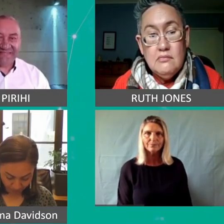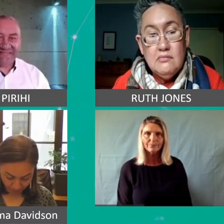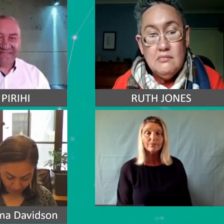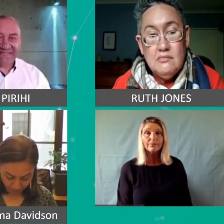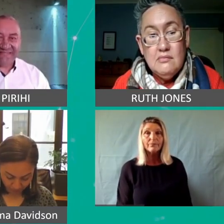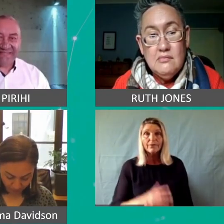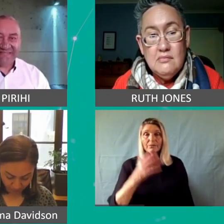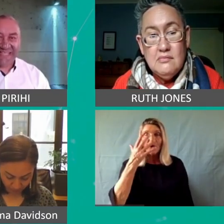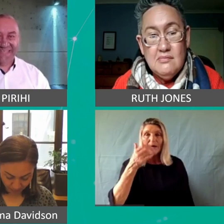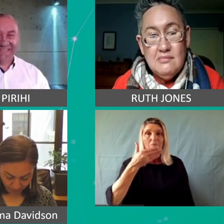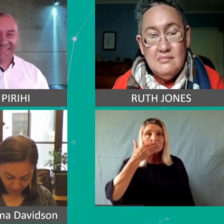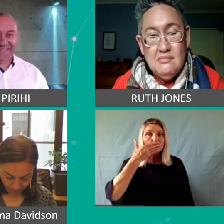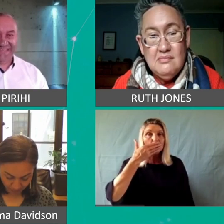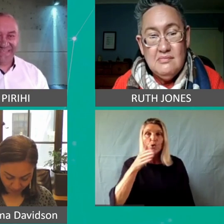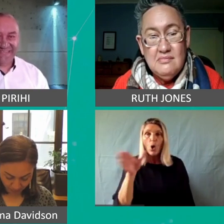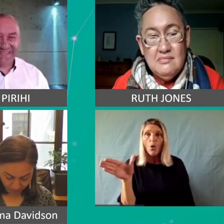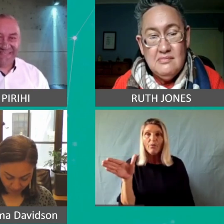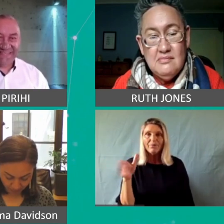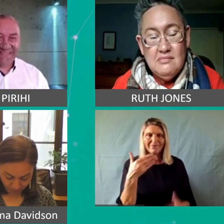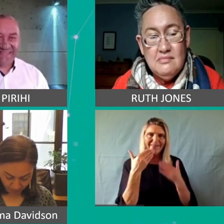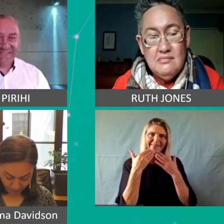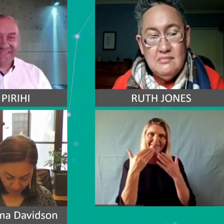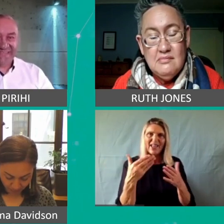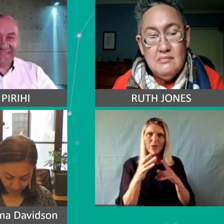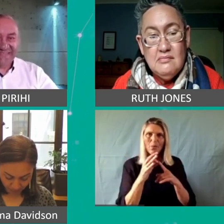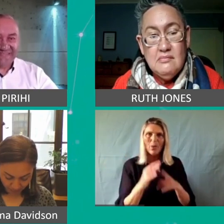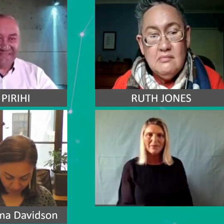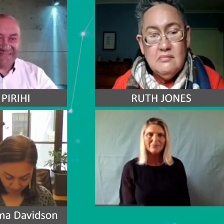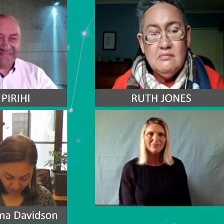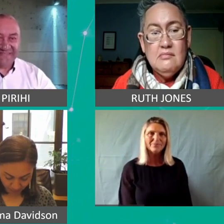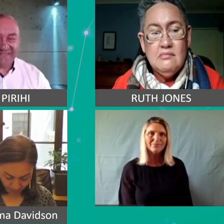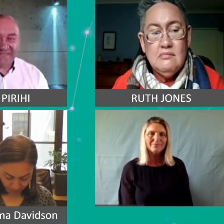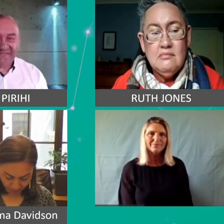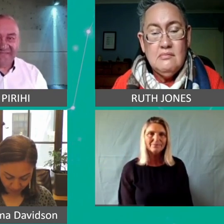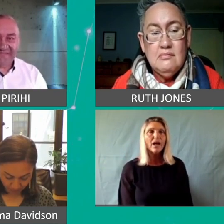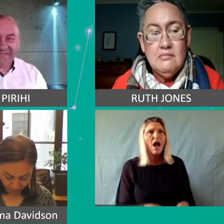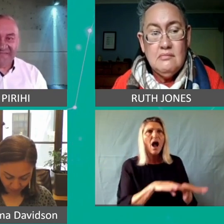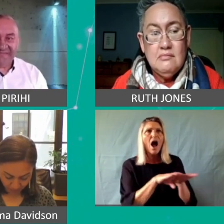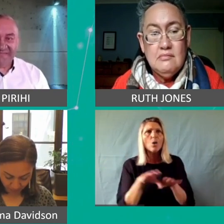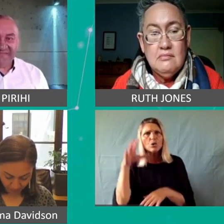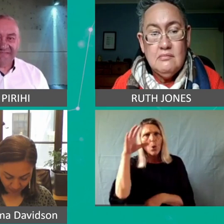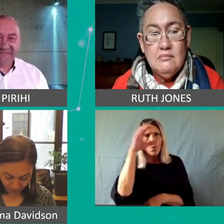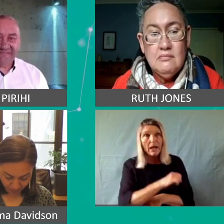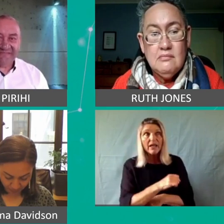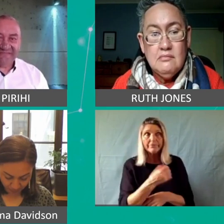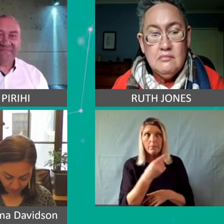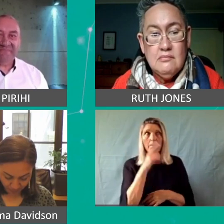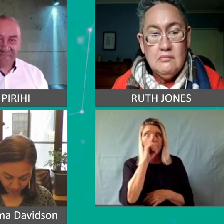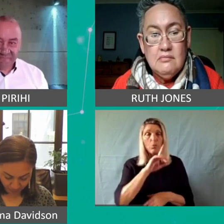Sorry, just unmuting. Thank you, Paula. I also believe that there is a readiness for change.